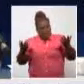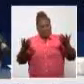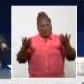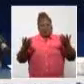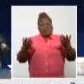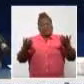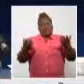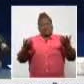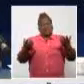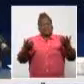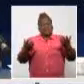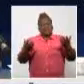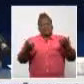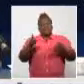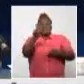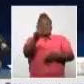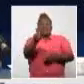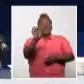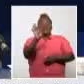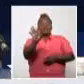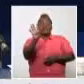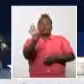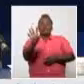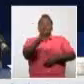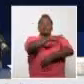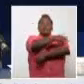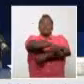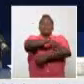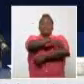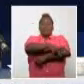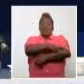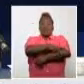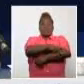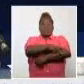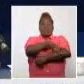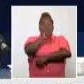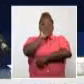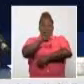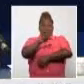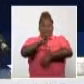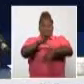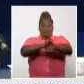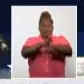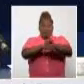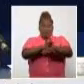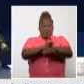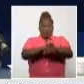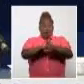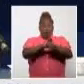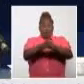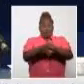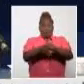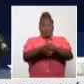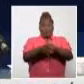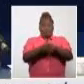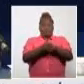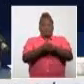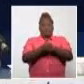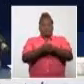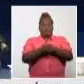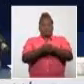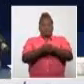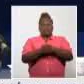if there are 184 countries with cases of COVID-19 diagnosed, which are the